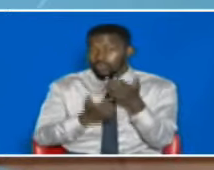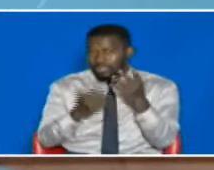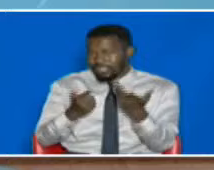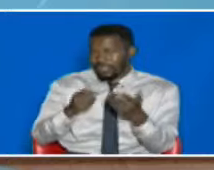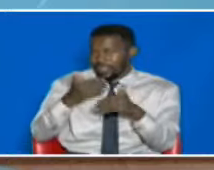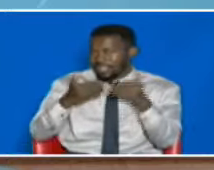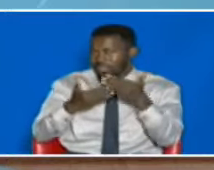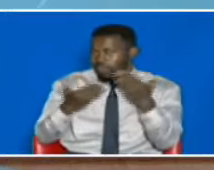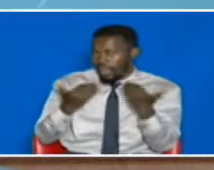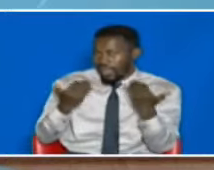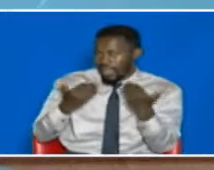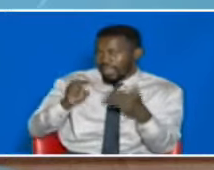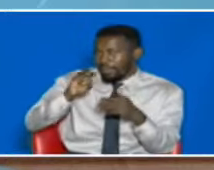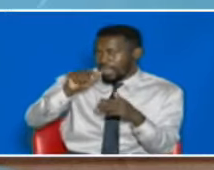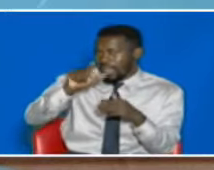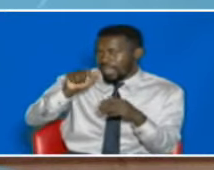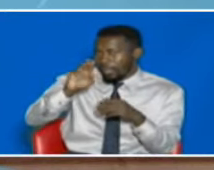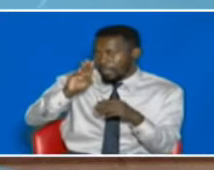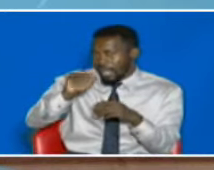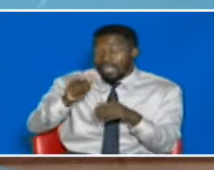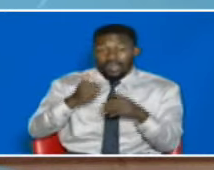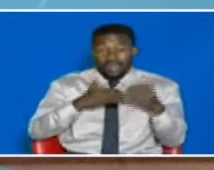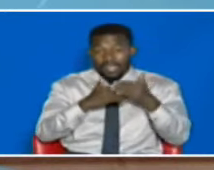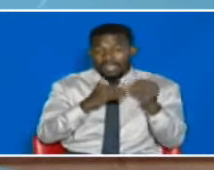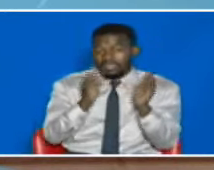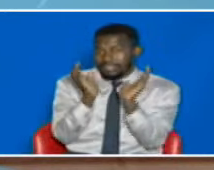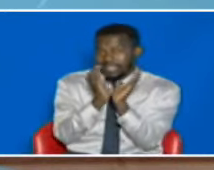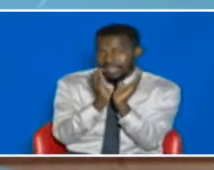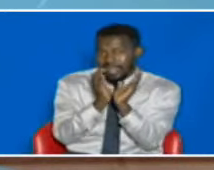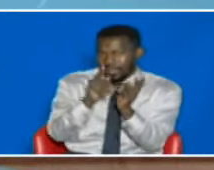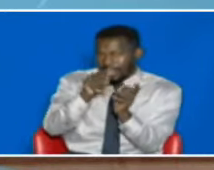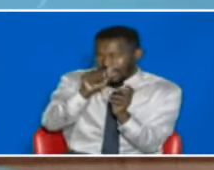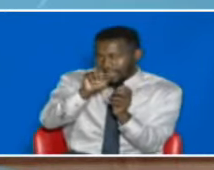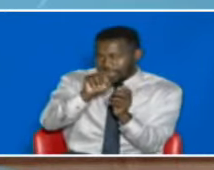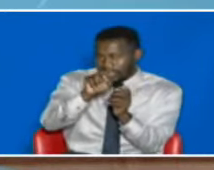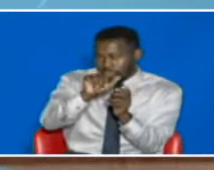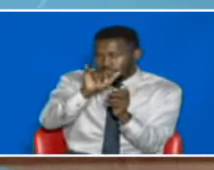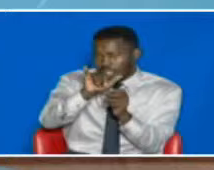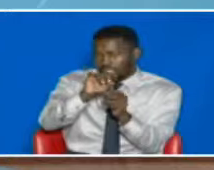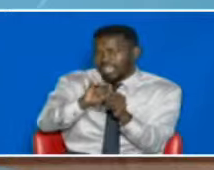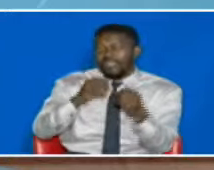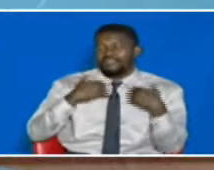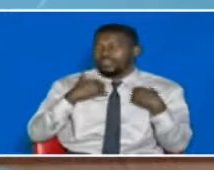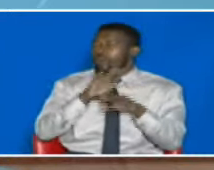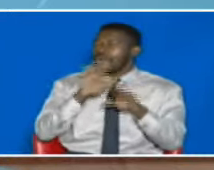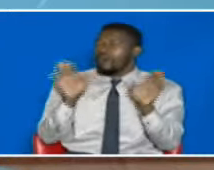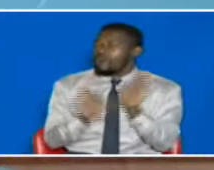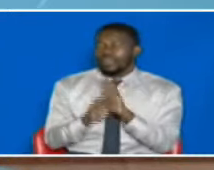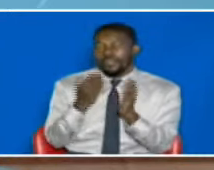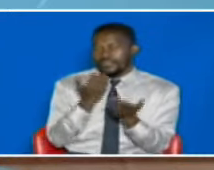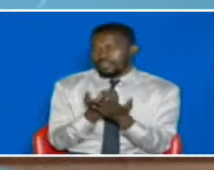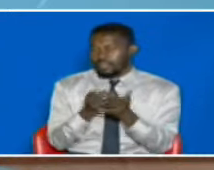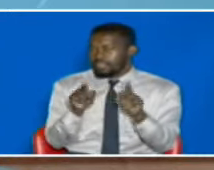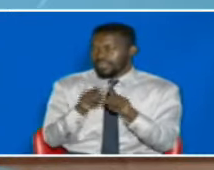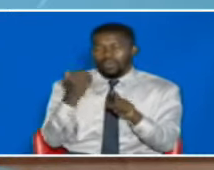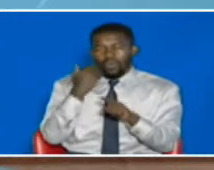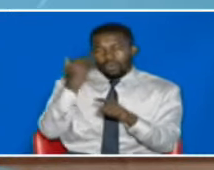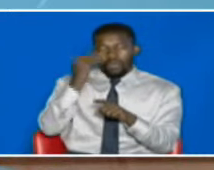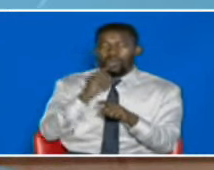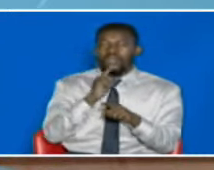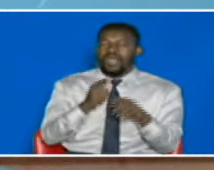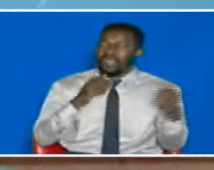Kanduyi Road next to the Kanduyi Stadium had all requisite paperwork and even had a court order against its